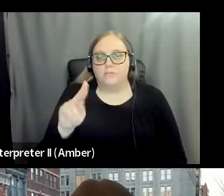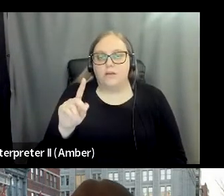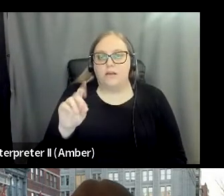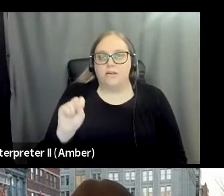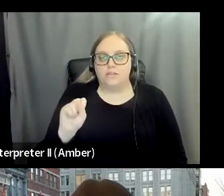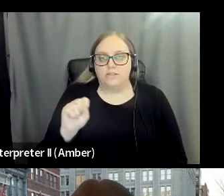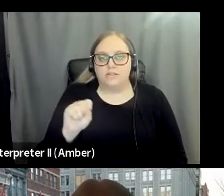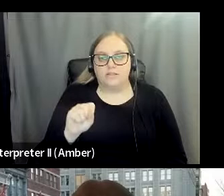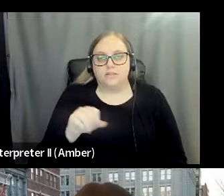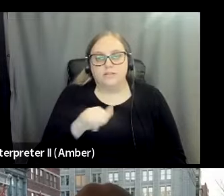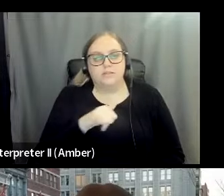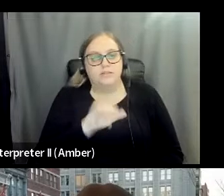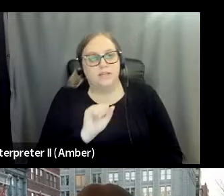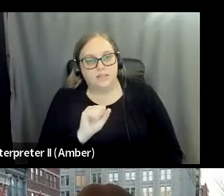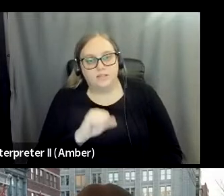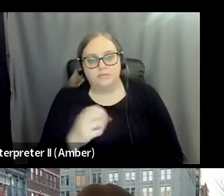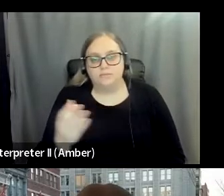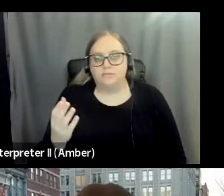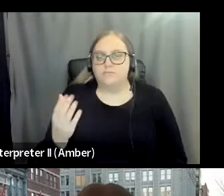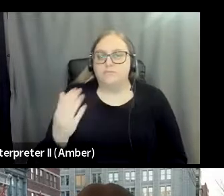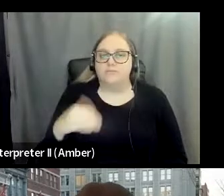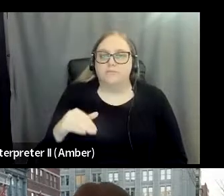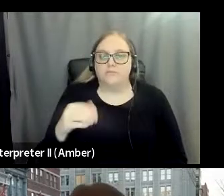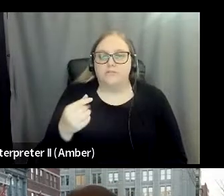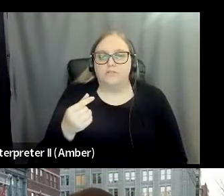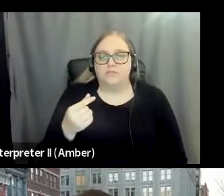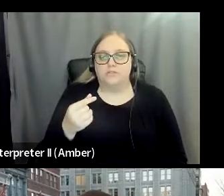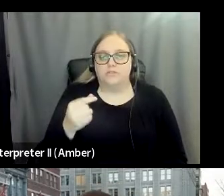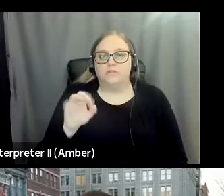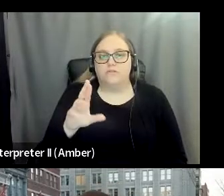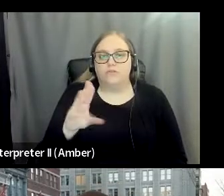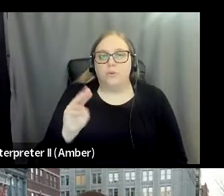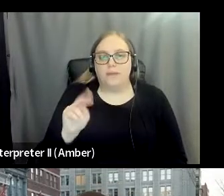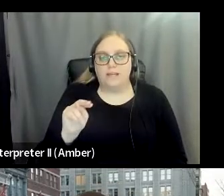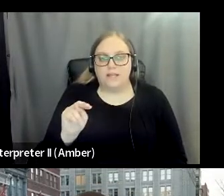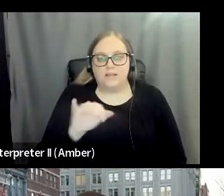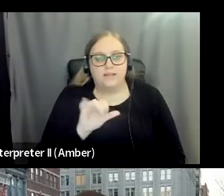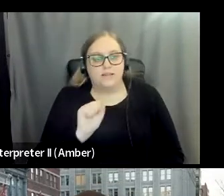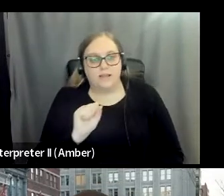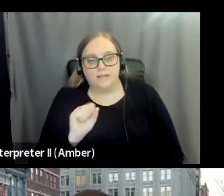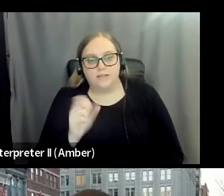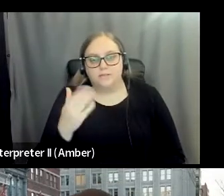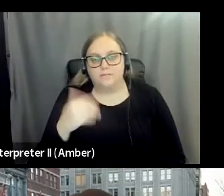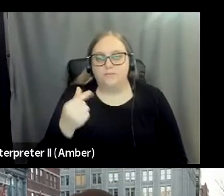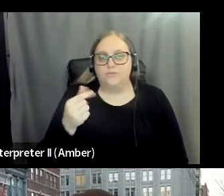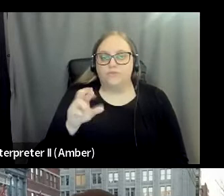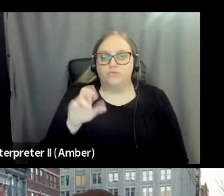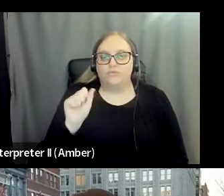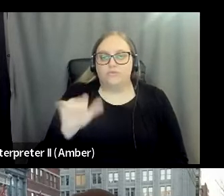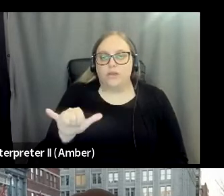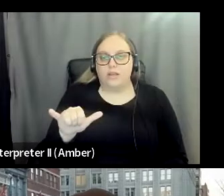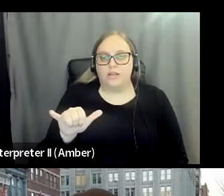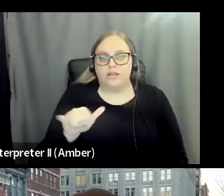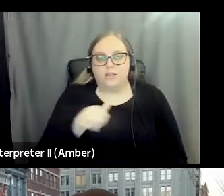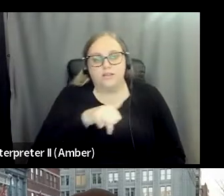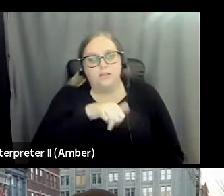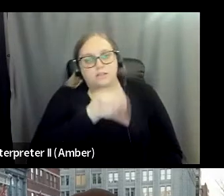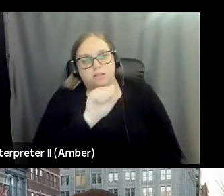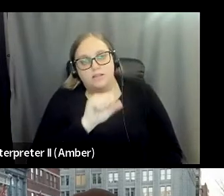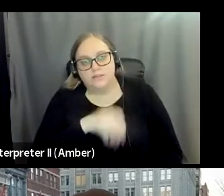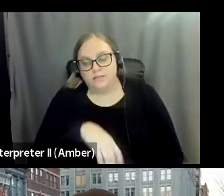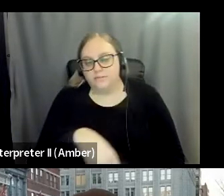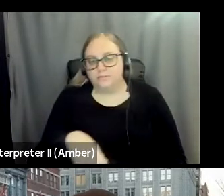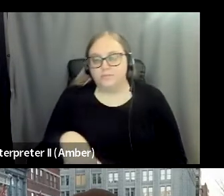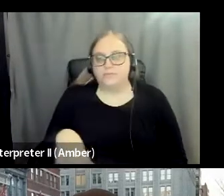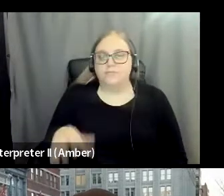Bonds. Yes. Councilmember Bonds votes yes. Councilmember Fruman. Yes. Councilmember Fruman votes yes. Councilmember Gray.